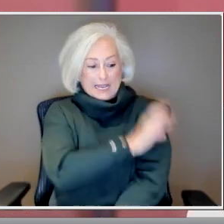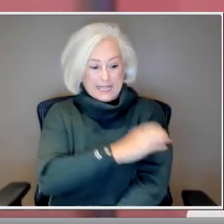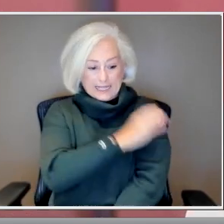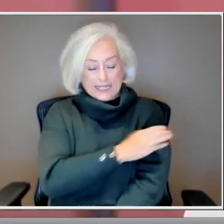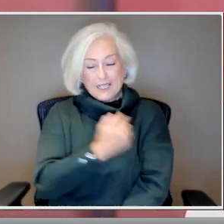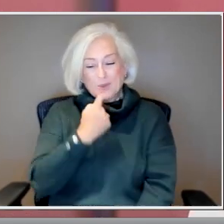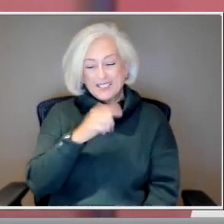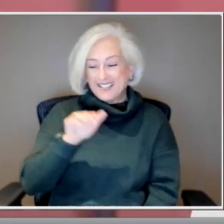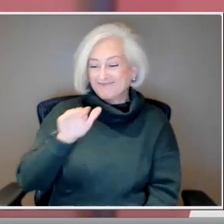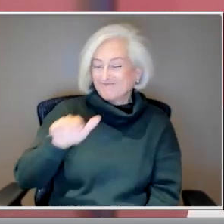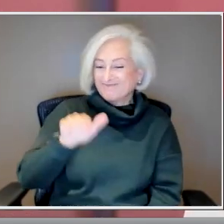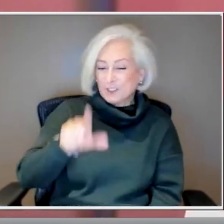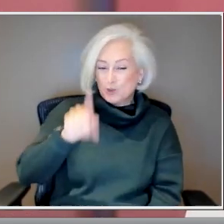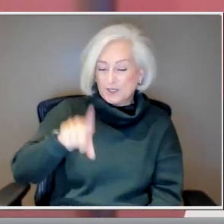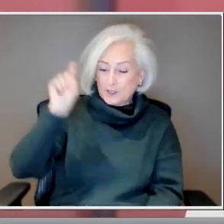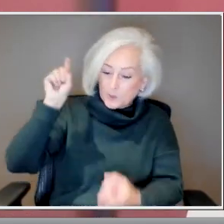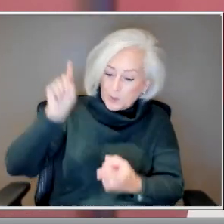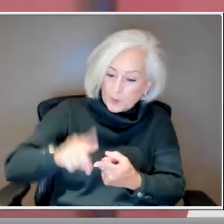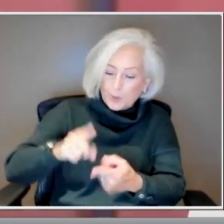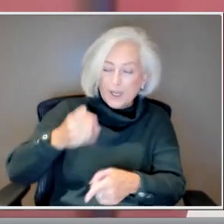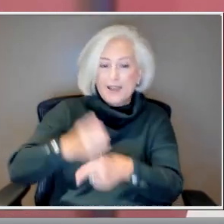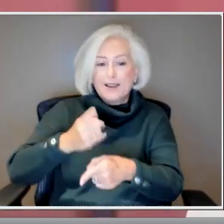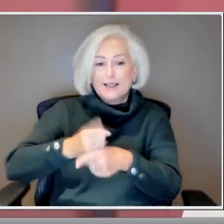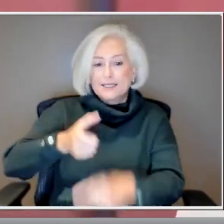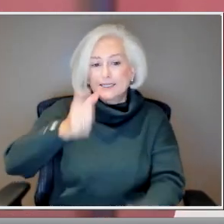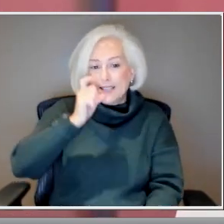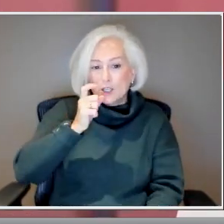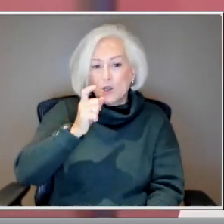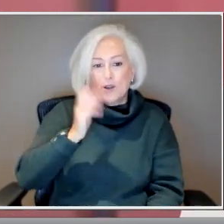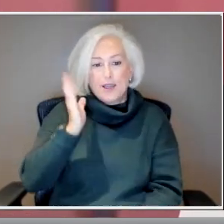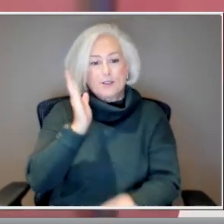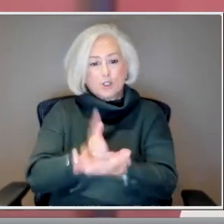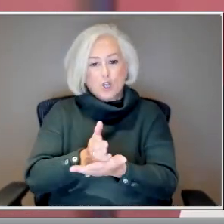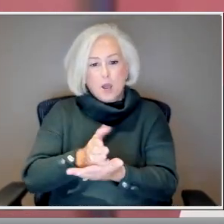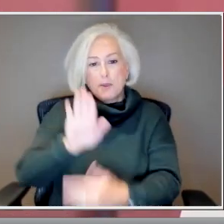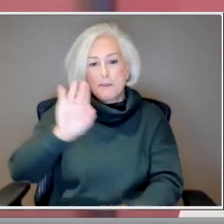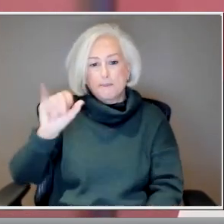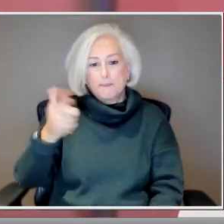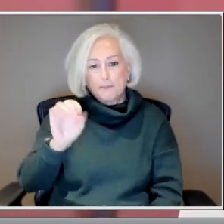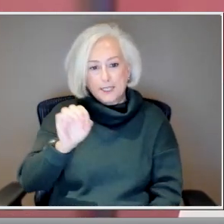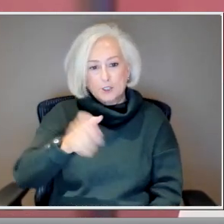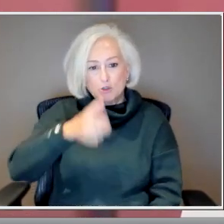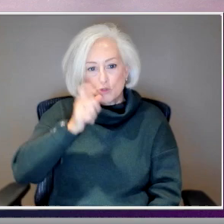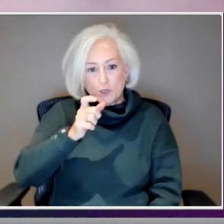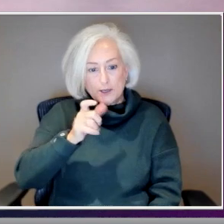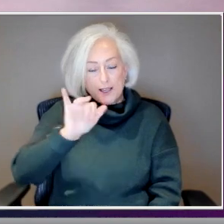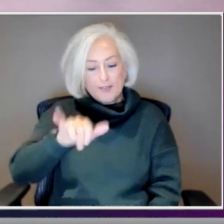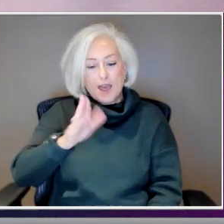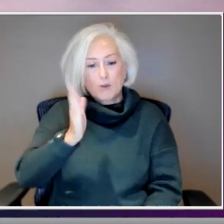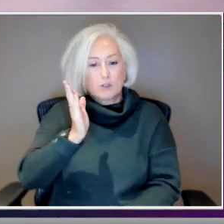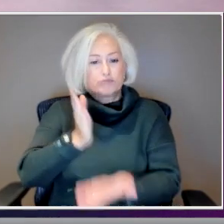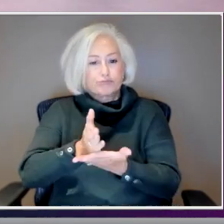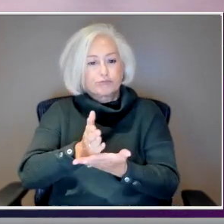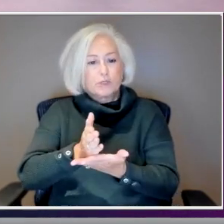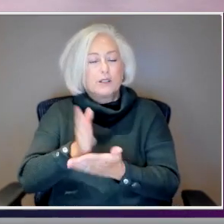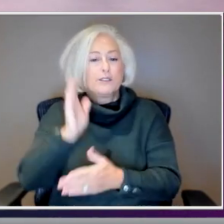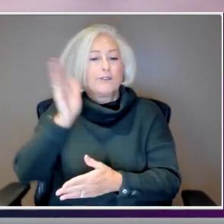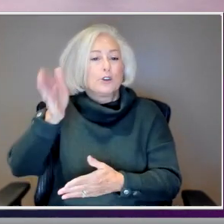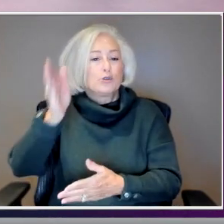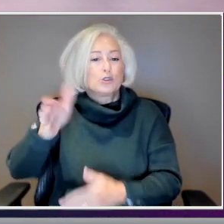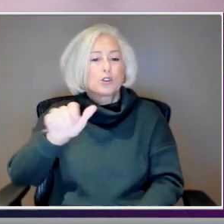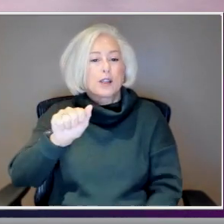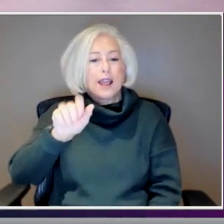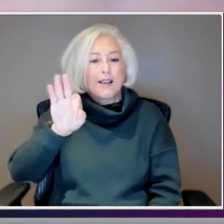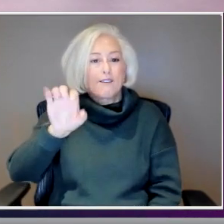binge drinking, and sometimes that's enough to really kind of tamp down those future AFib events. To scare them them too, yes. Which